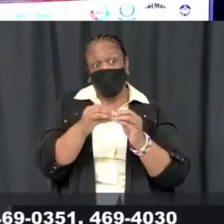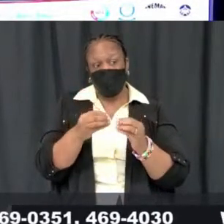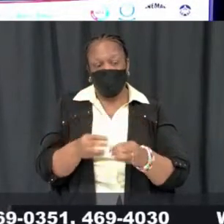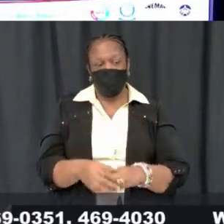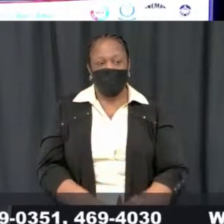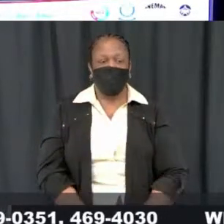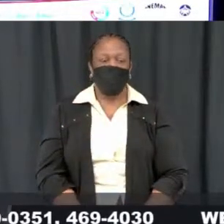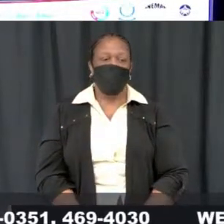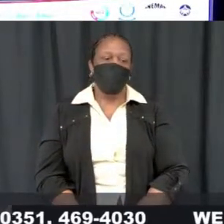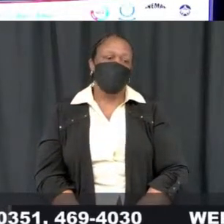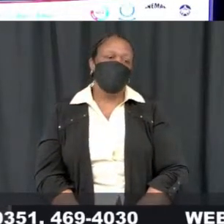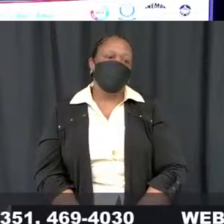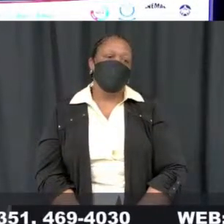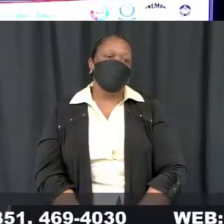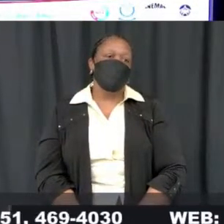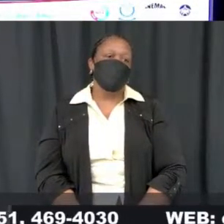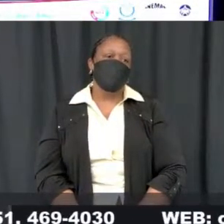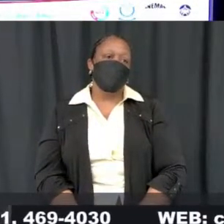today.